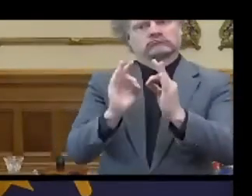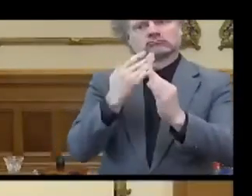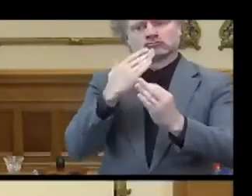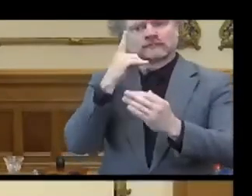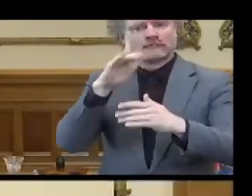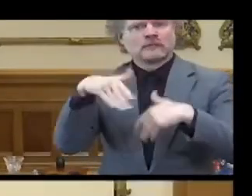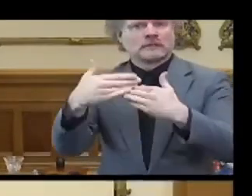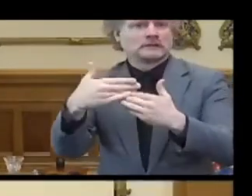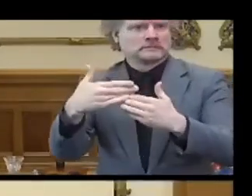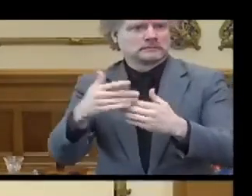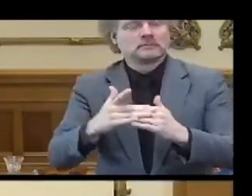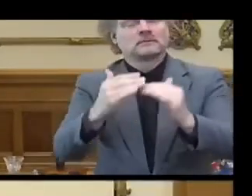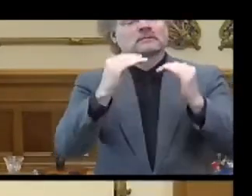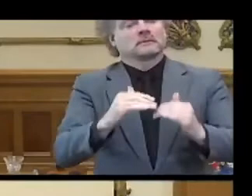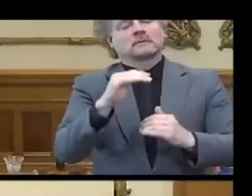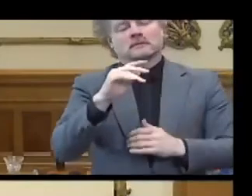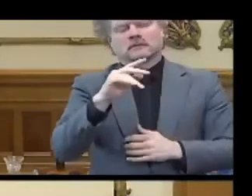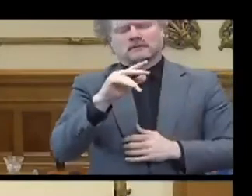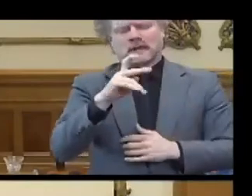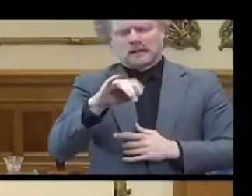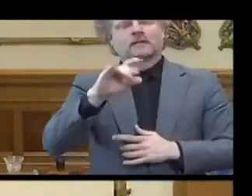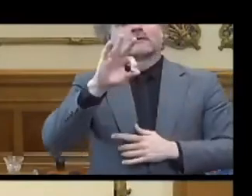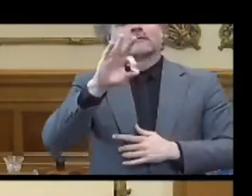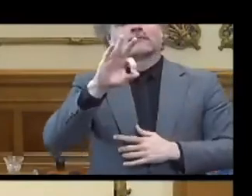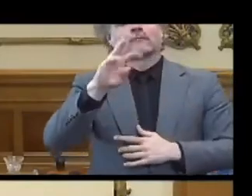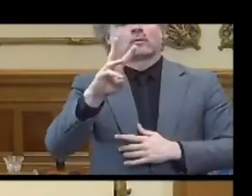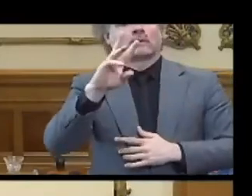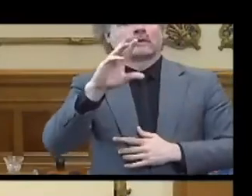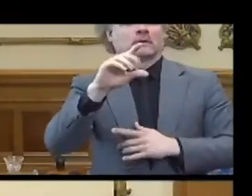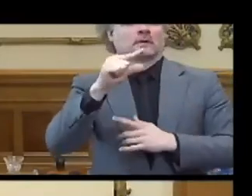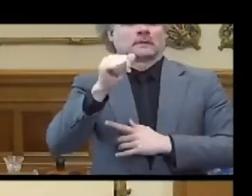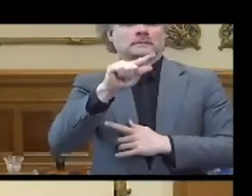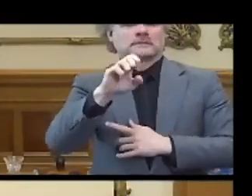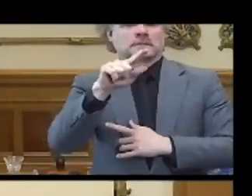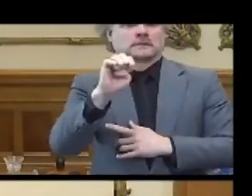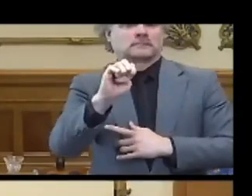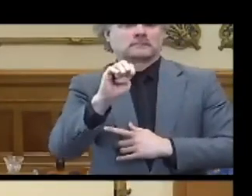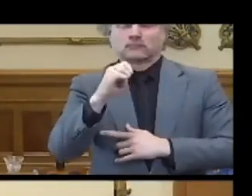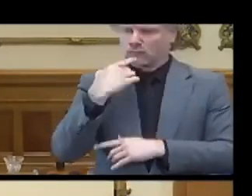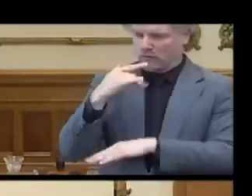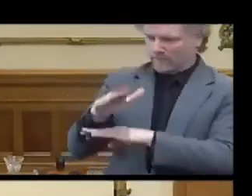Nikki Kelly, the Fort Wayne Journal-Gazette. Good afternoon, Nikki.